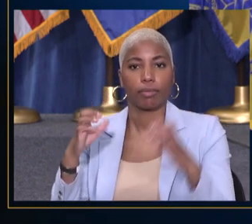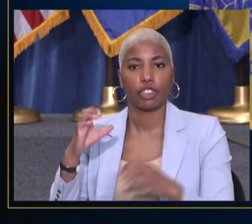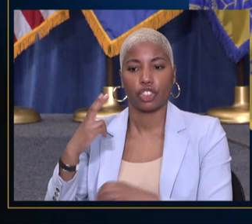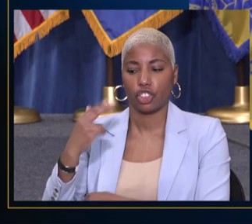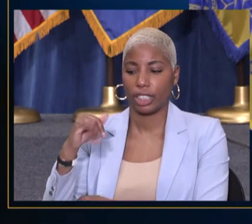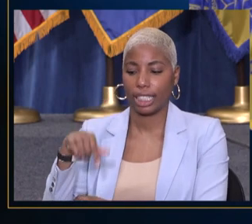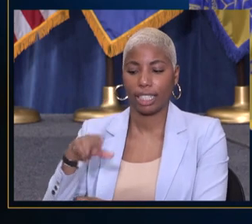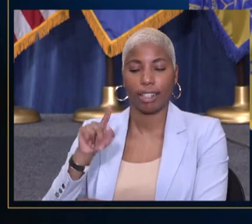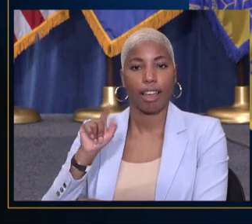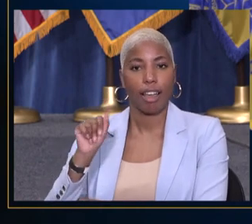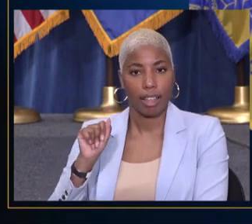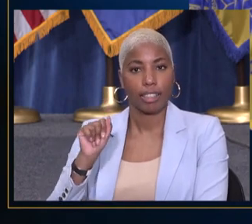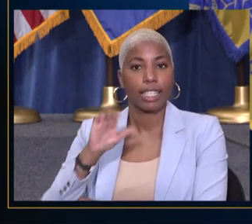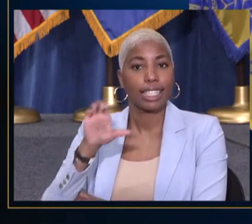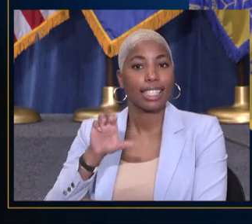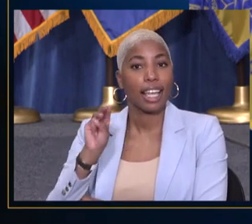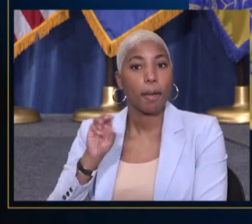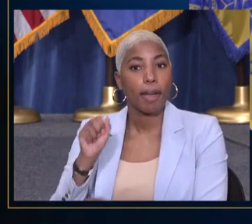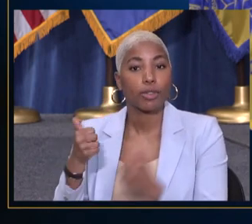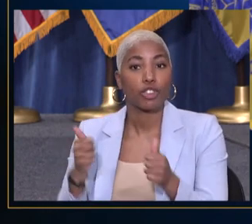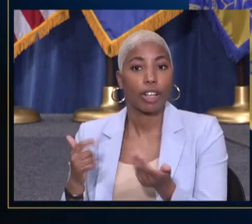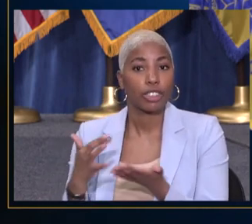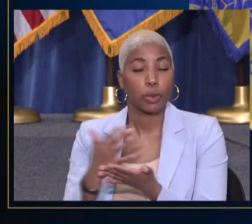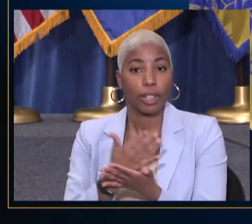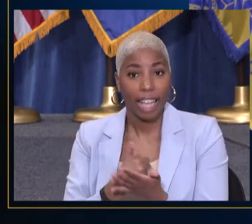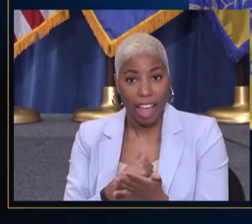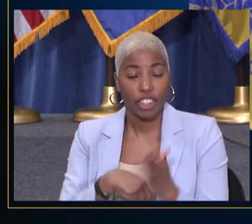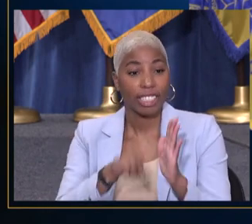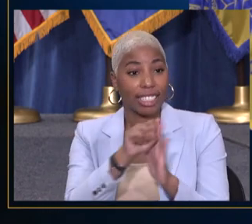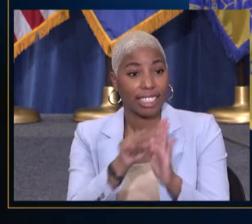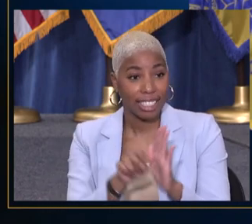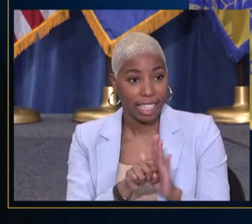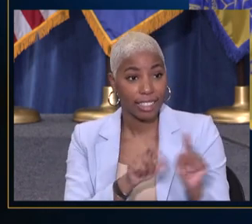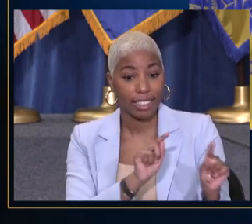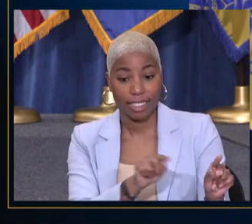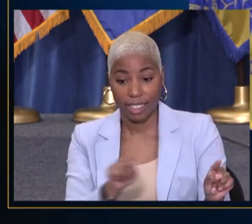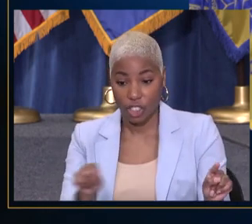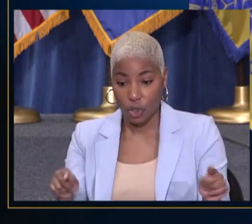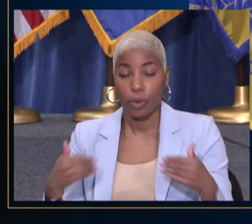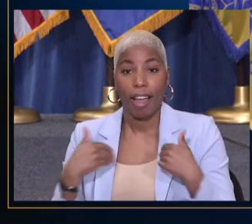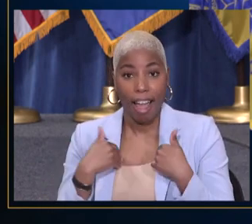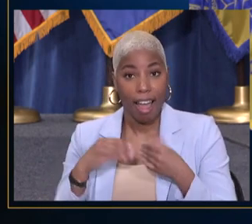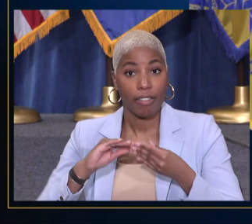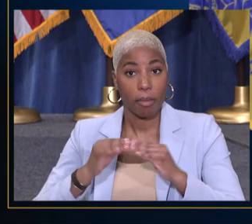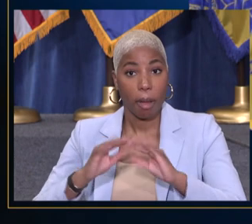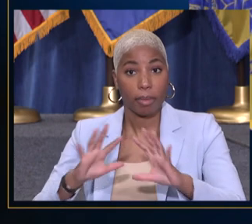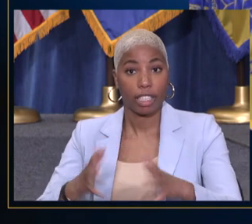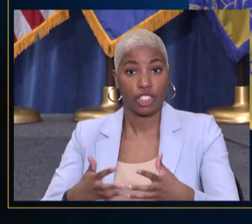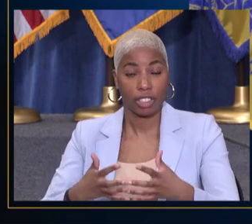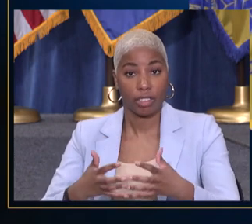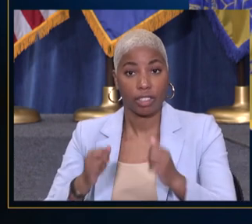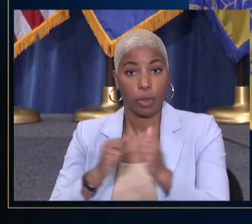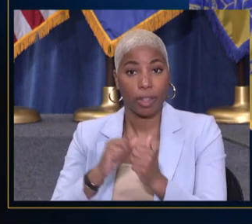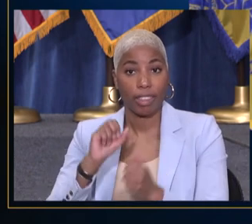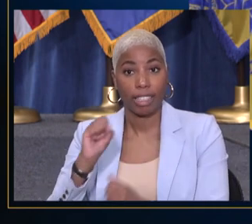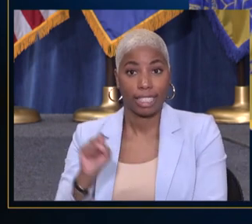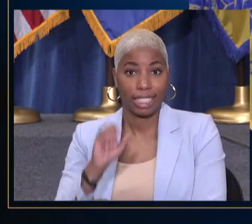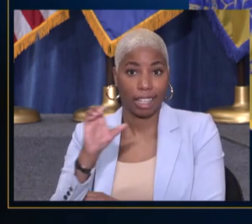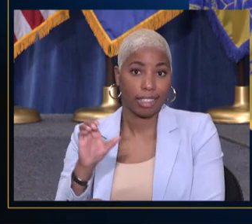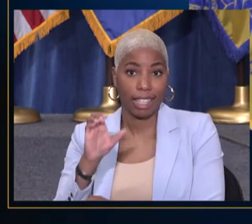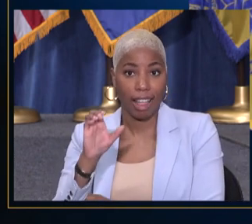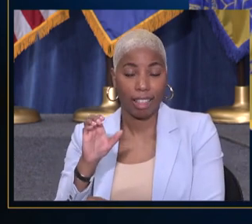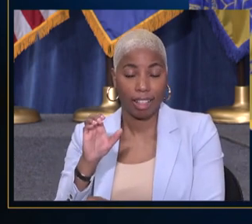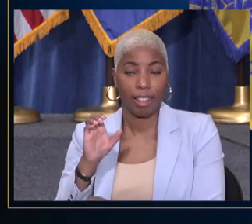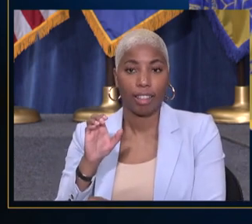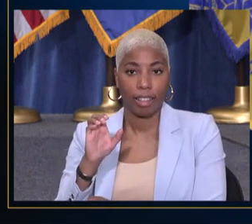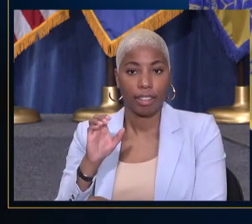CMS is going to try to gather states and say, all of you have populations with sickle cell.